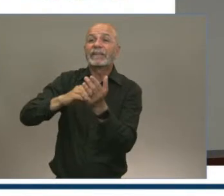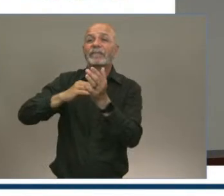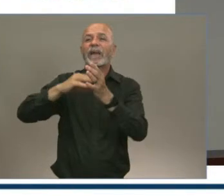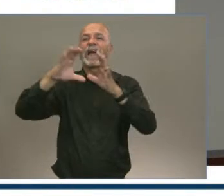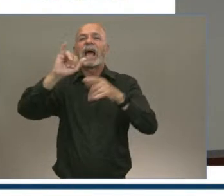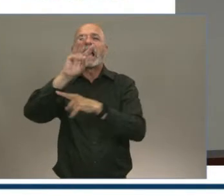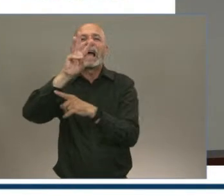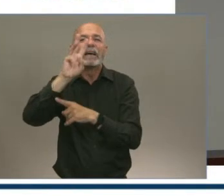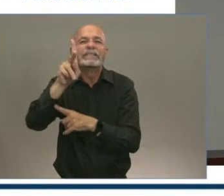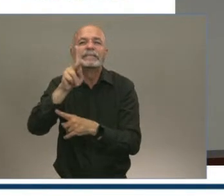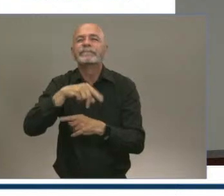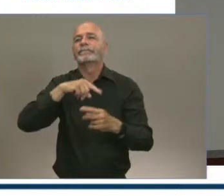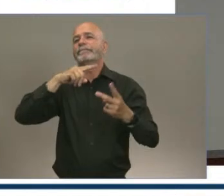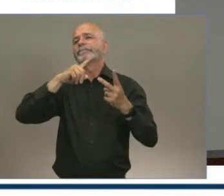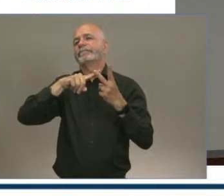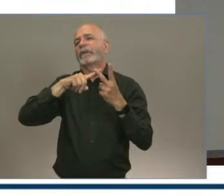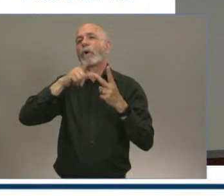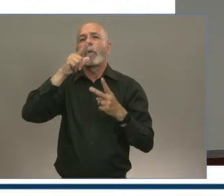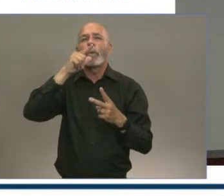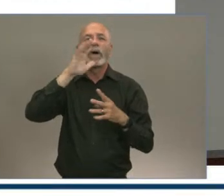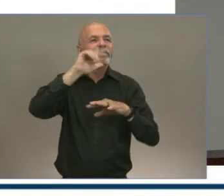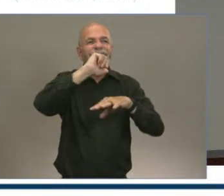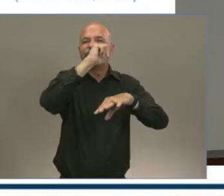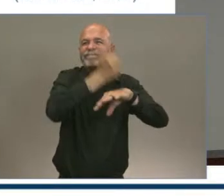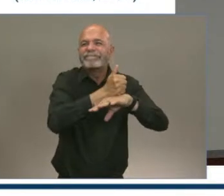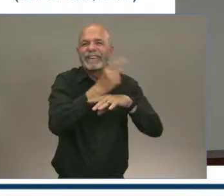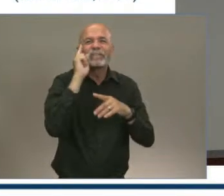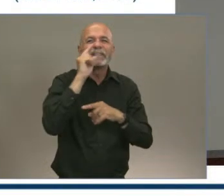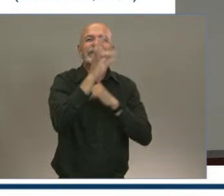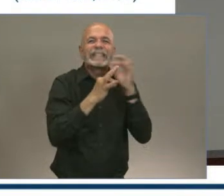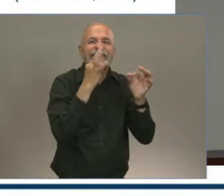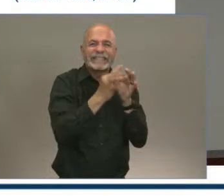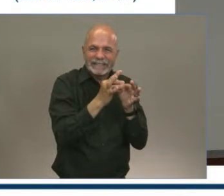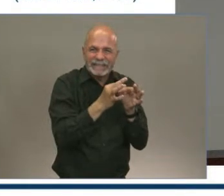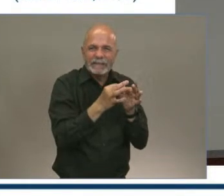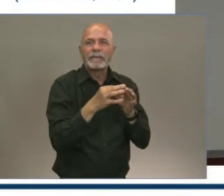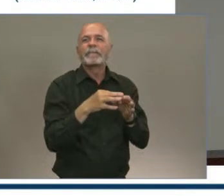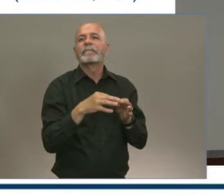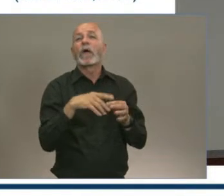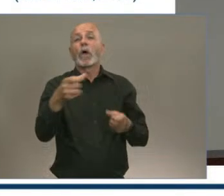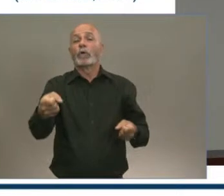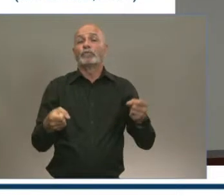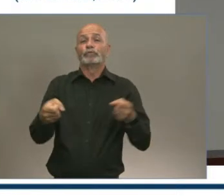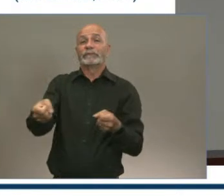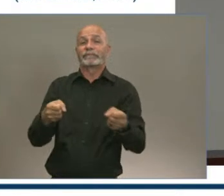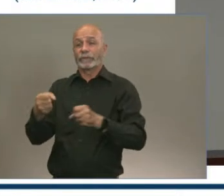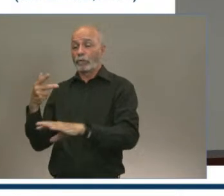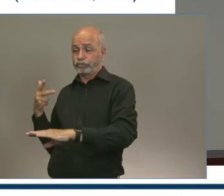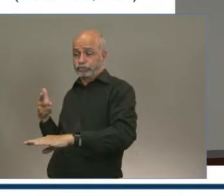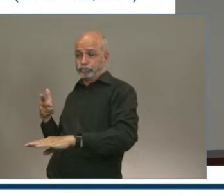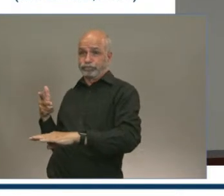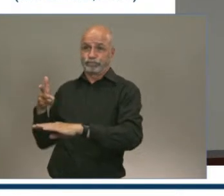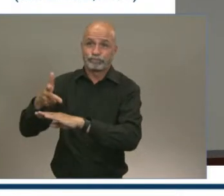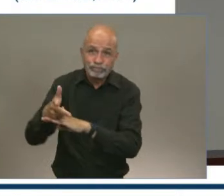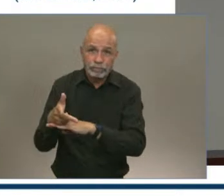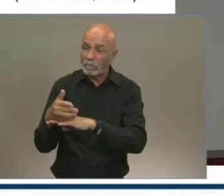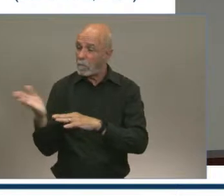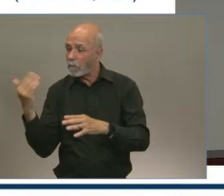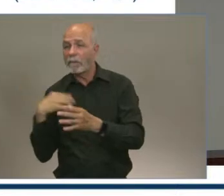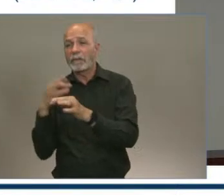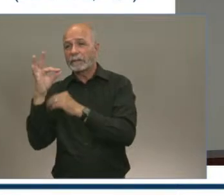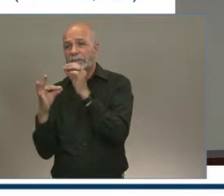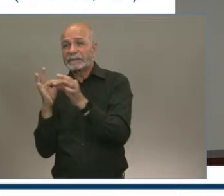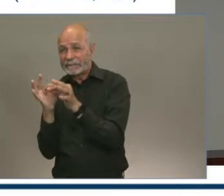IWK. We have been testing professional truck drivers with a unique self-test program. This week, we